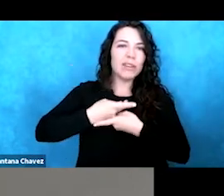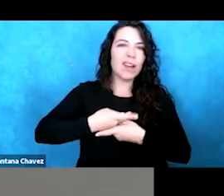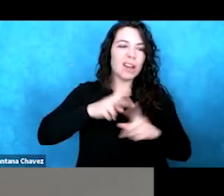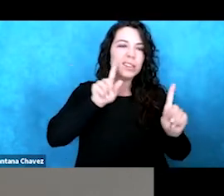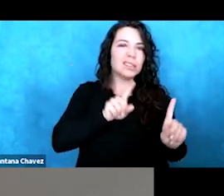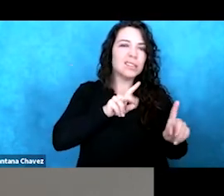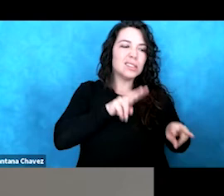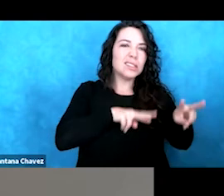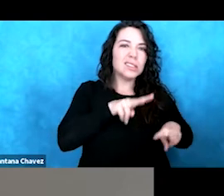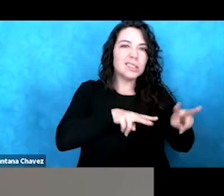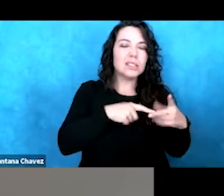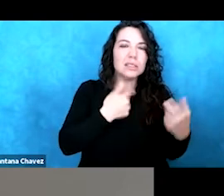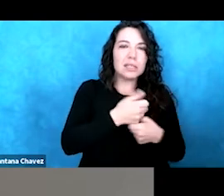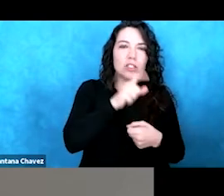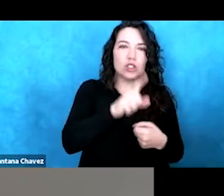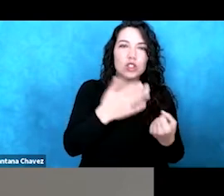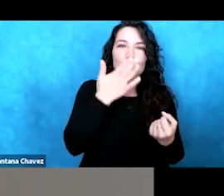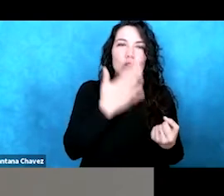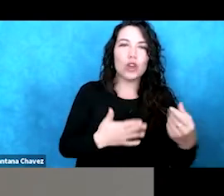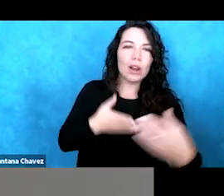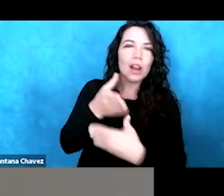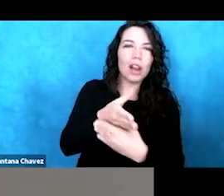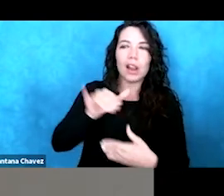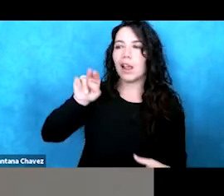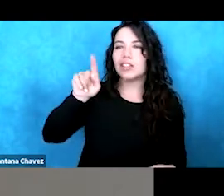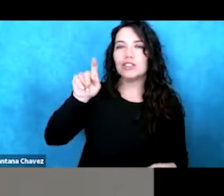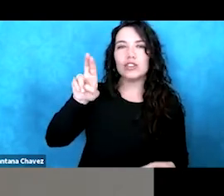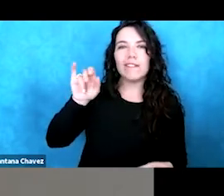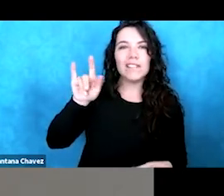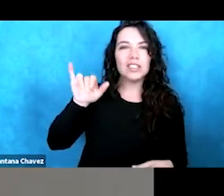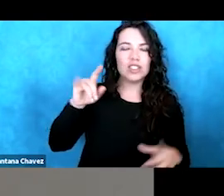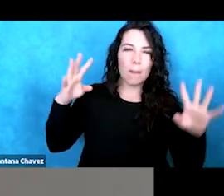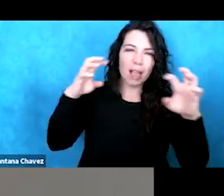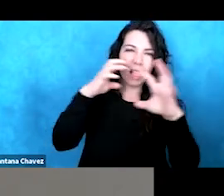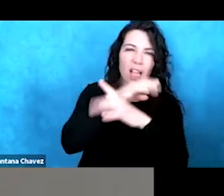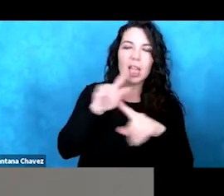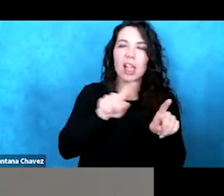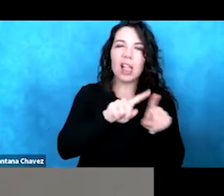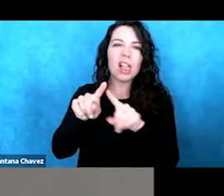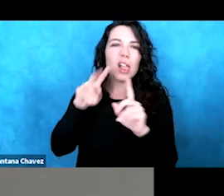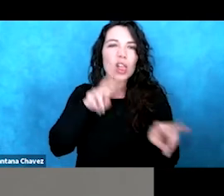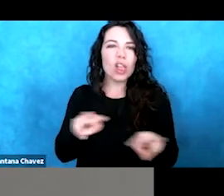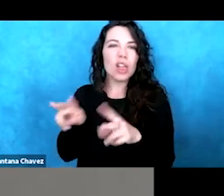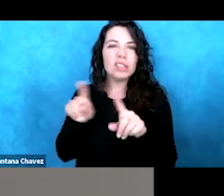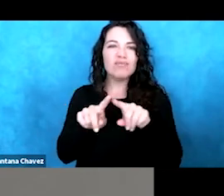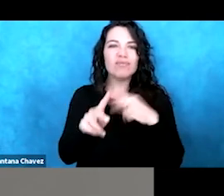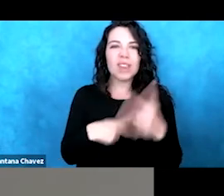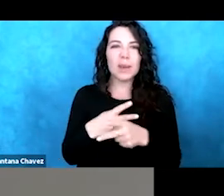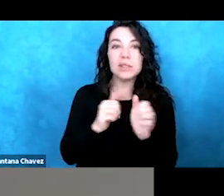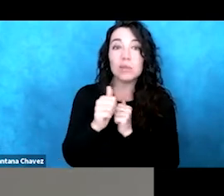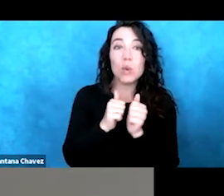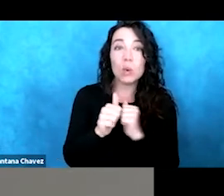intervention. We looked at kind of other types of sports intervention where you're delivering health